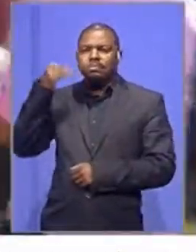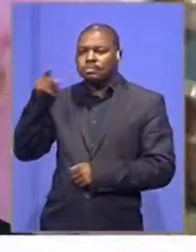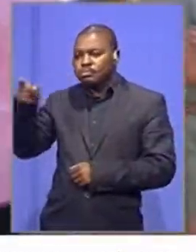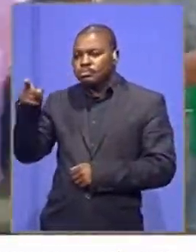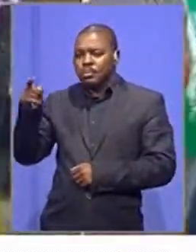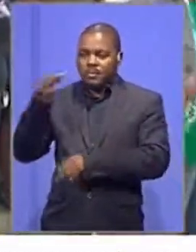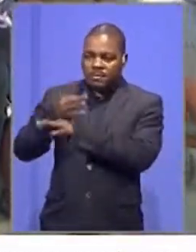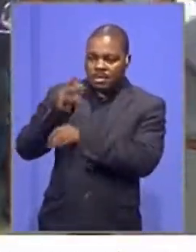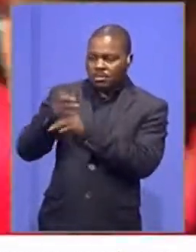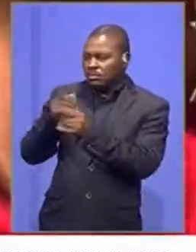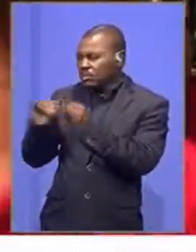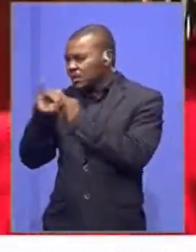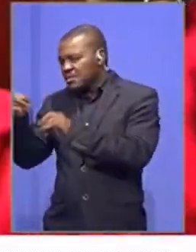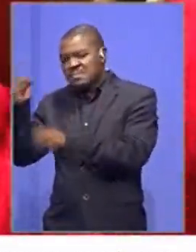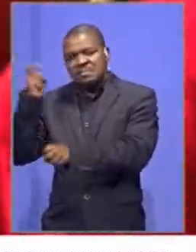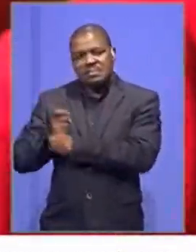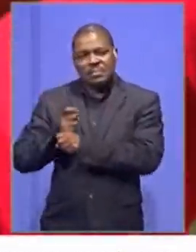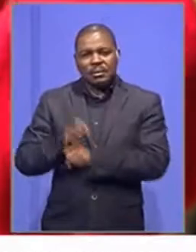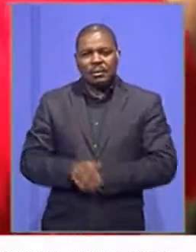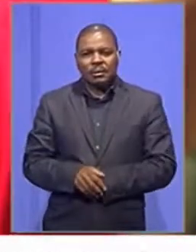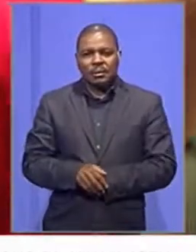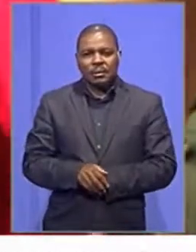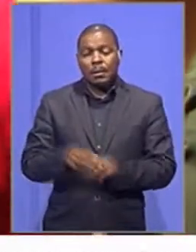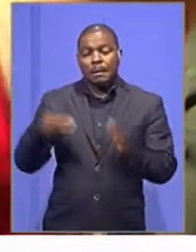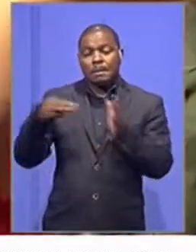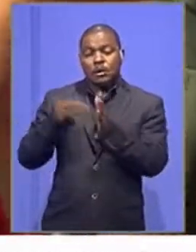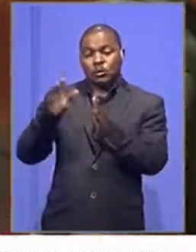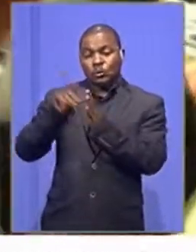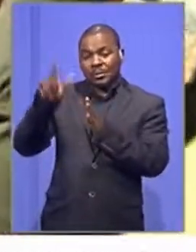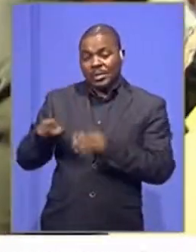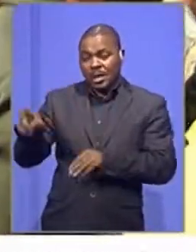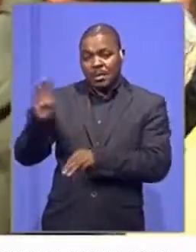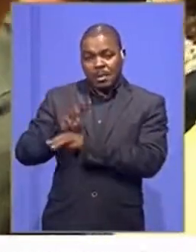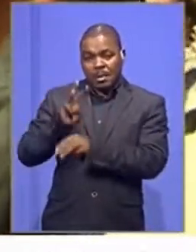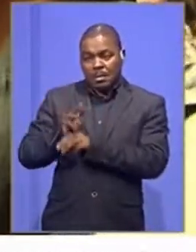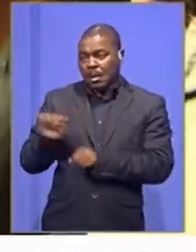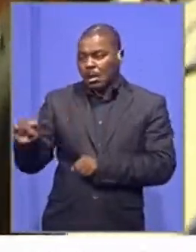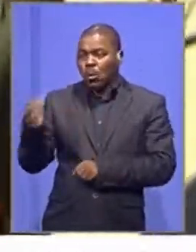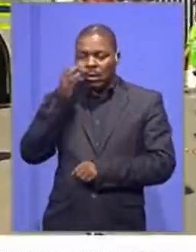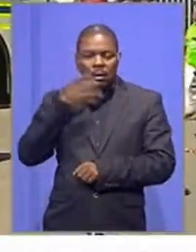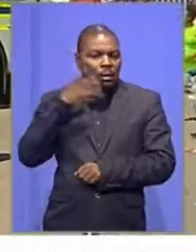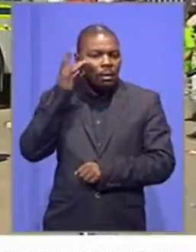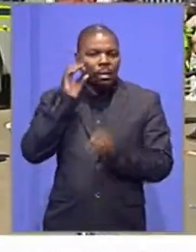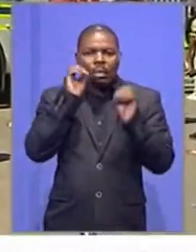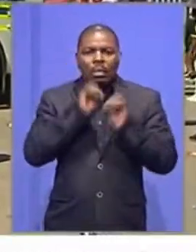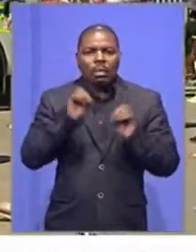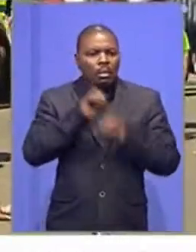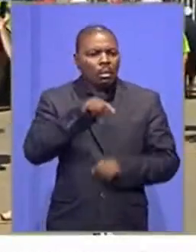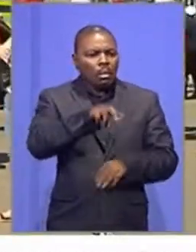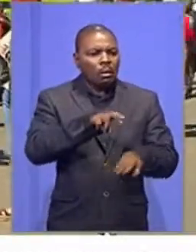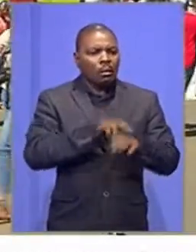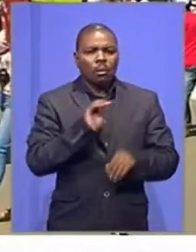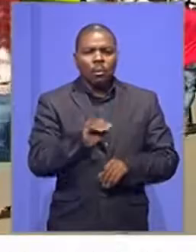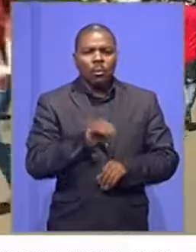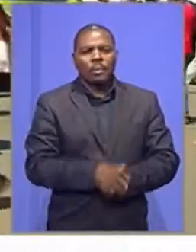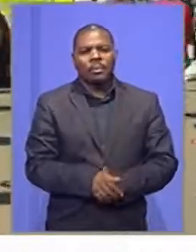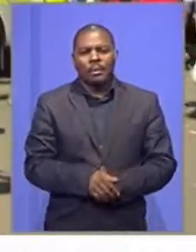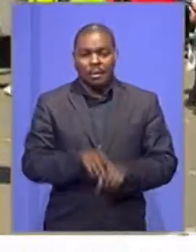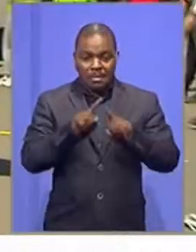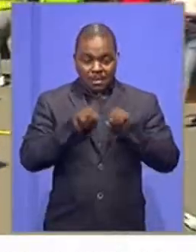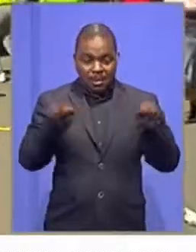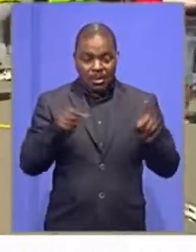bolela mago morutwana wa mphato wa marematlou o re o be a sa tsebe selo ka ditiragalo tša kgethollo ya semorafe, e